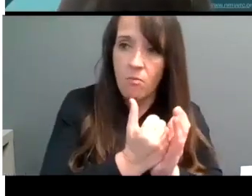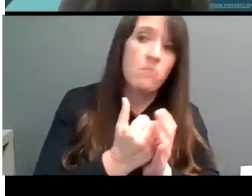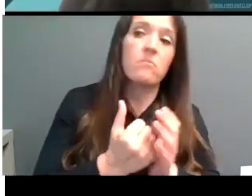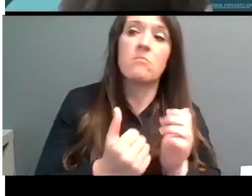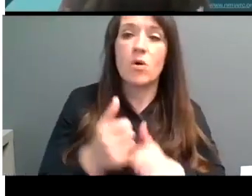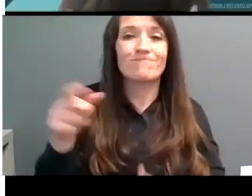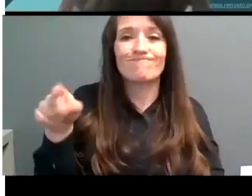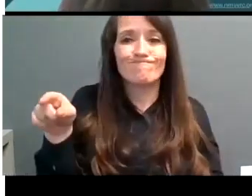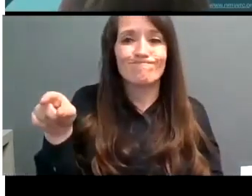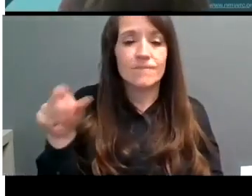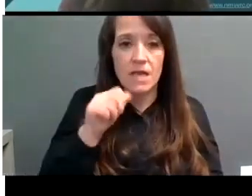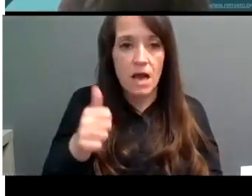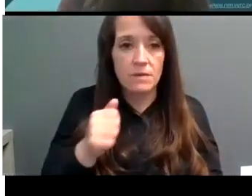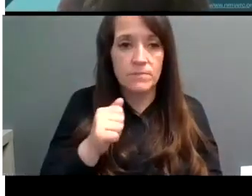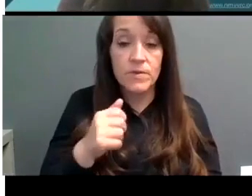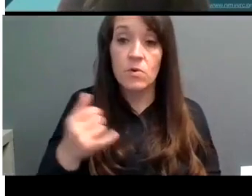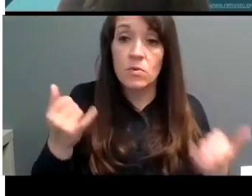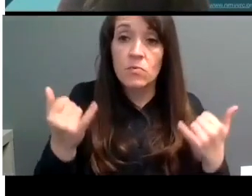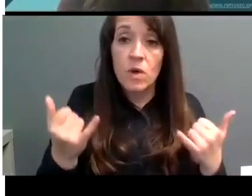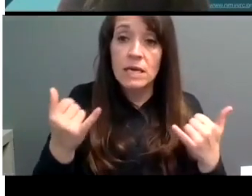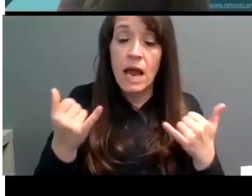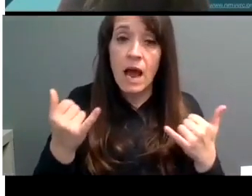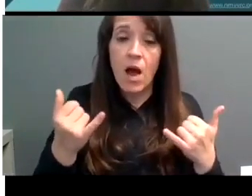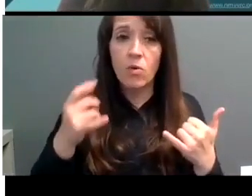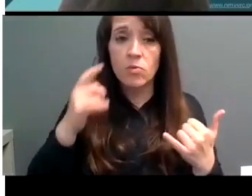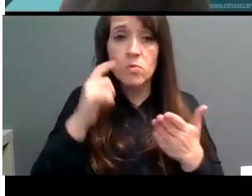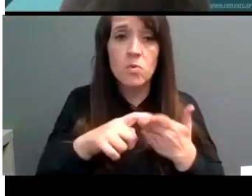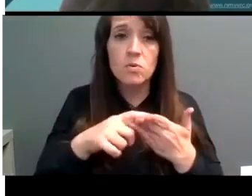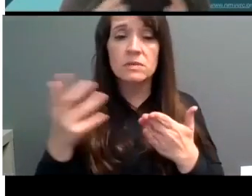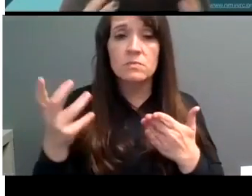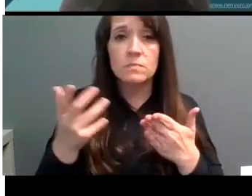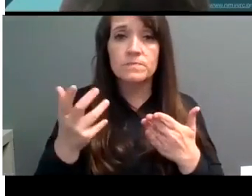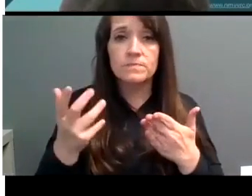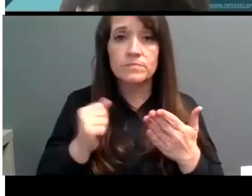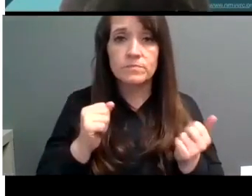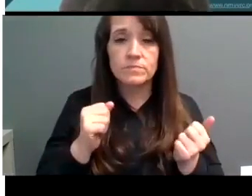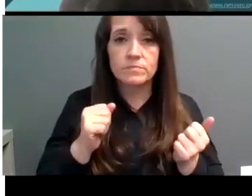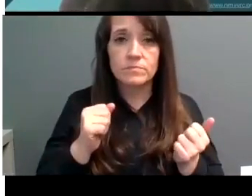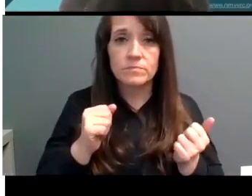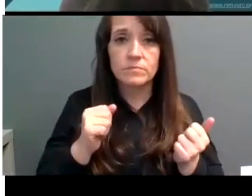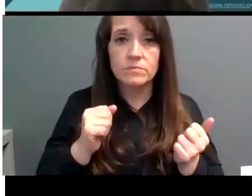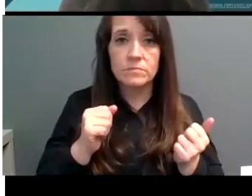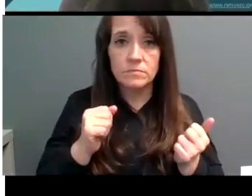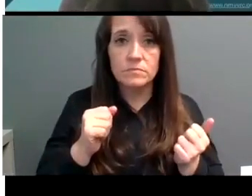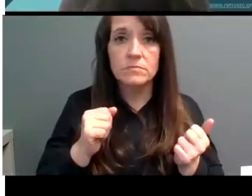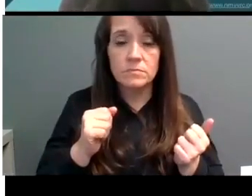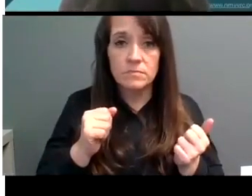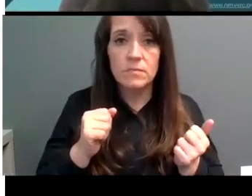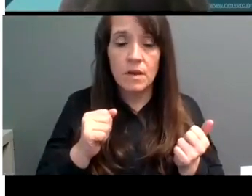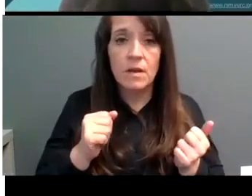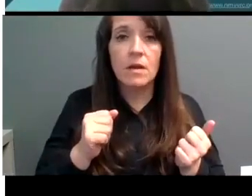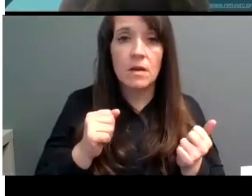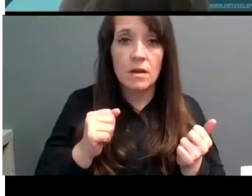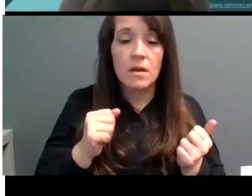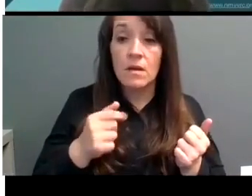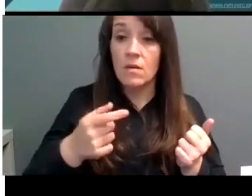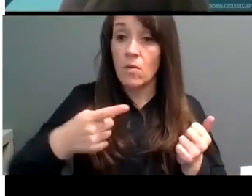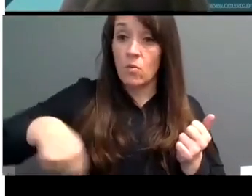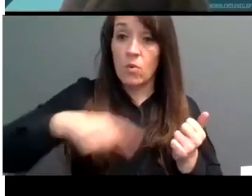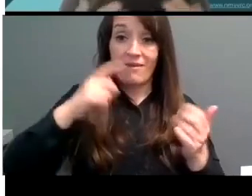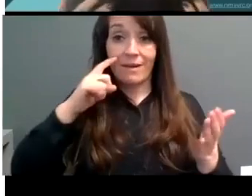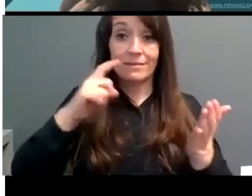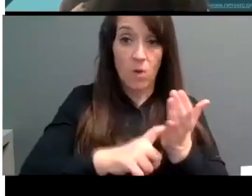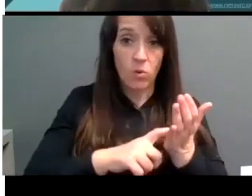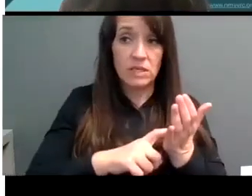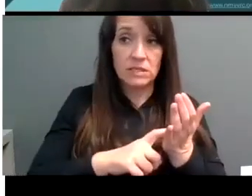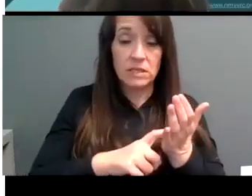in our landscape right now is people are understanding the need for treatments for first responders at this point. First